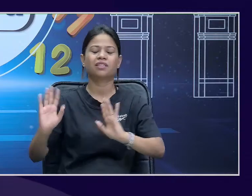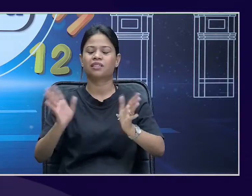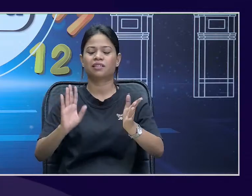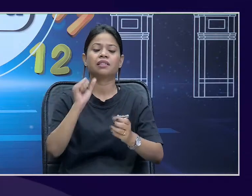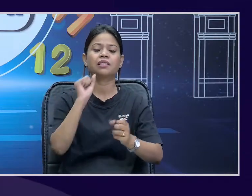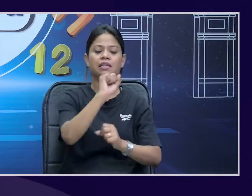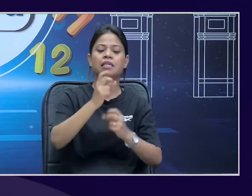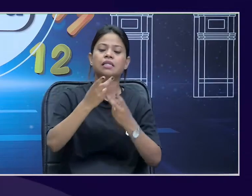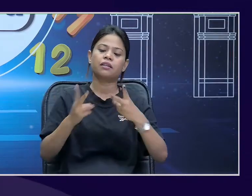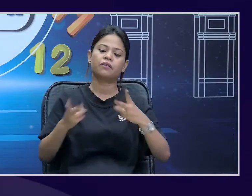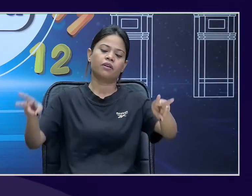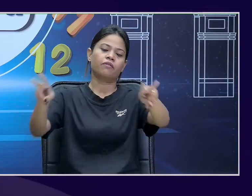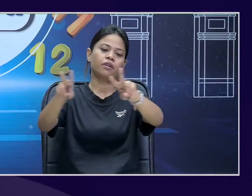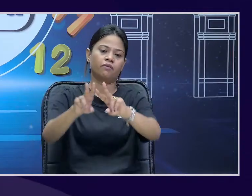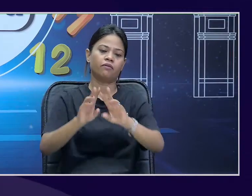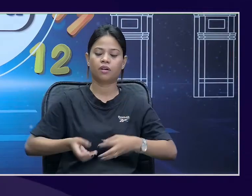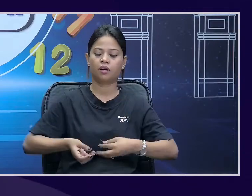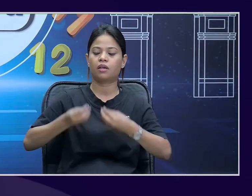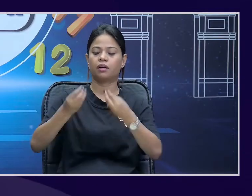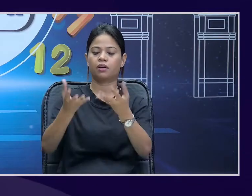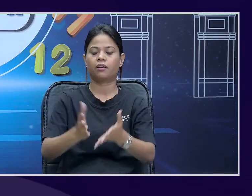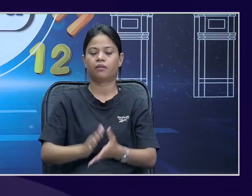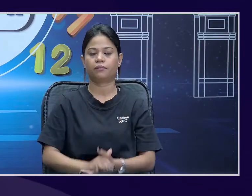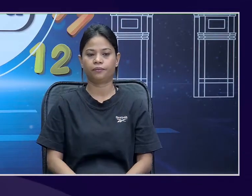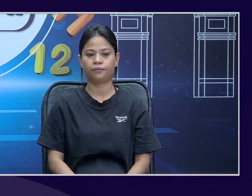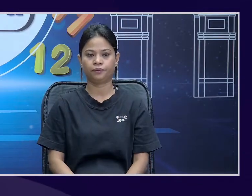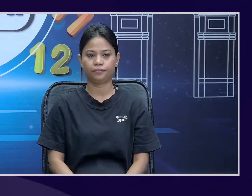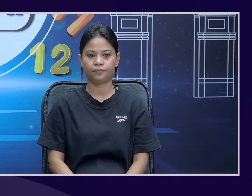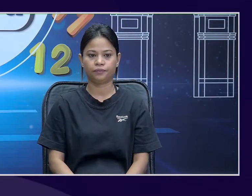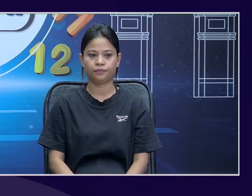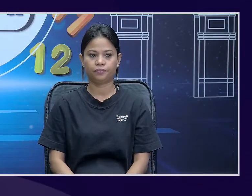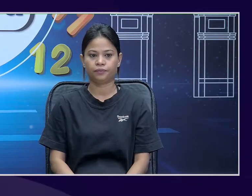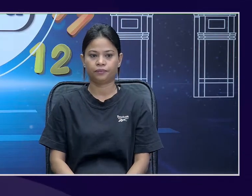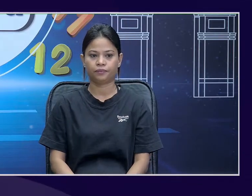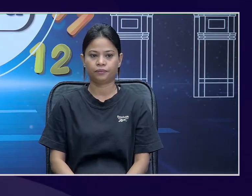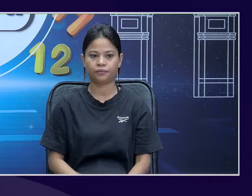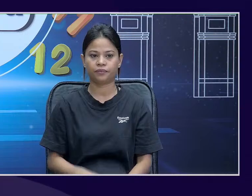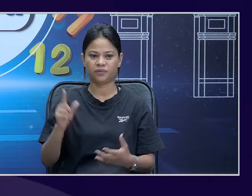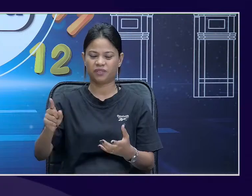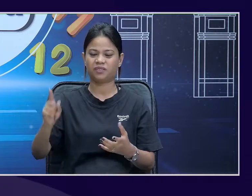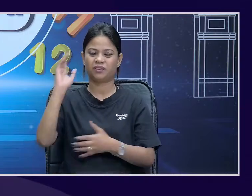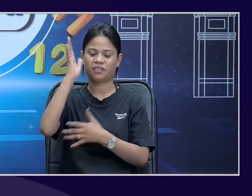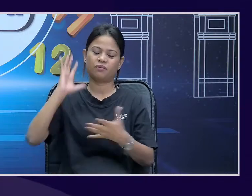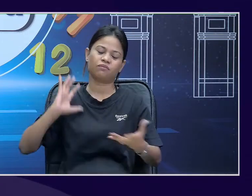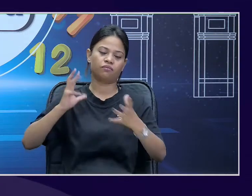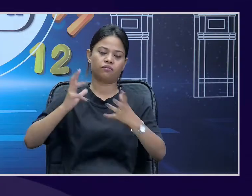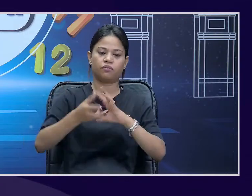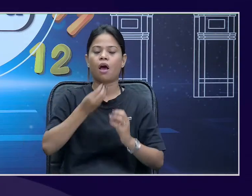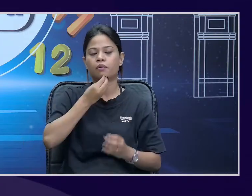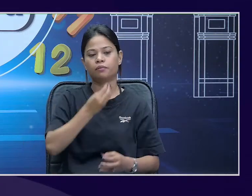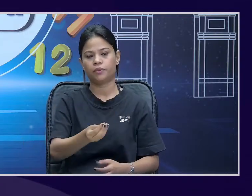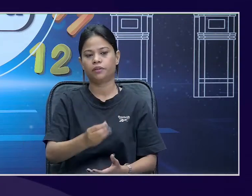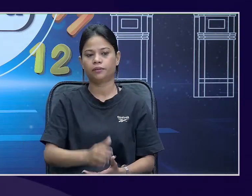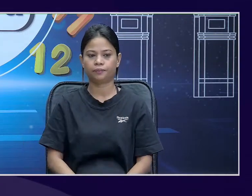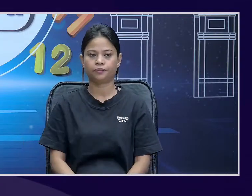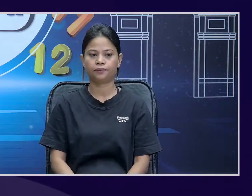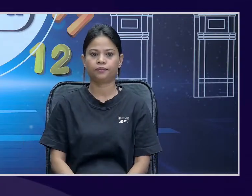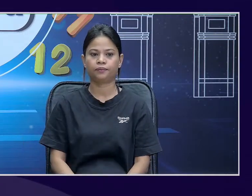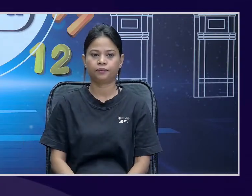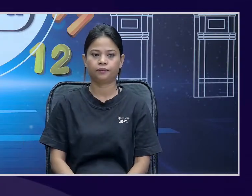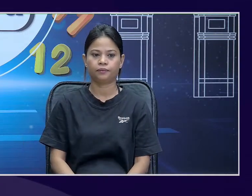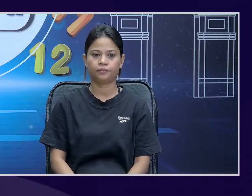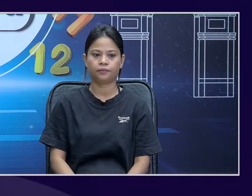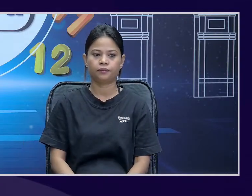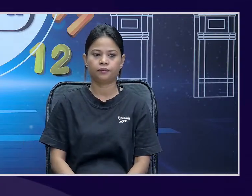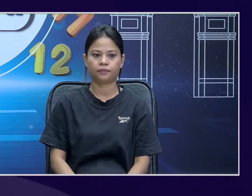for example, Ma'am, in very brief, we are running very short of time. Can you please summarize this, ma'am? Okay, summarize the point.